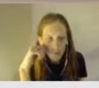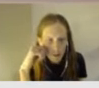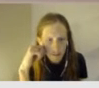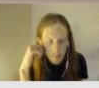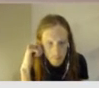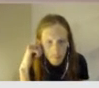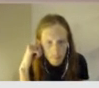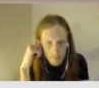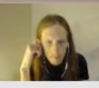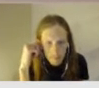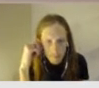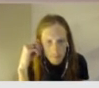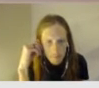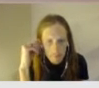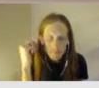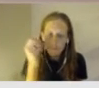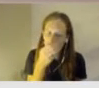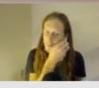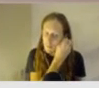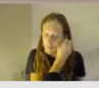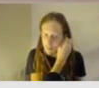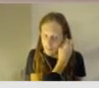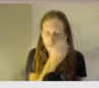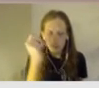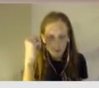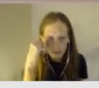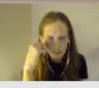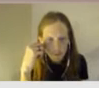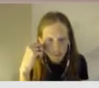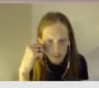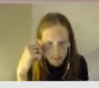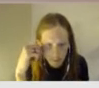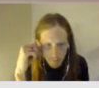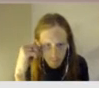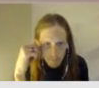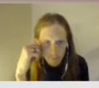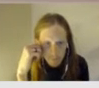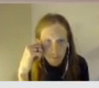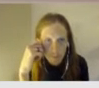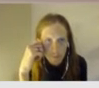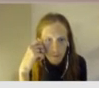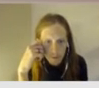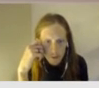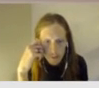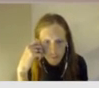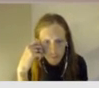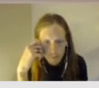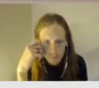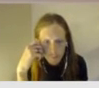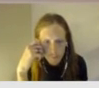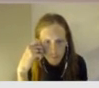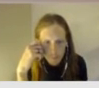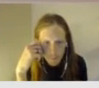and photography has really been, for lack of a better description, a coping mechanism for me because when I'm feeling really bad and